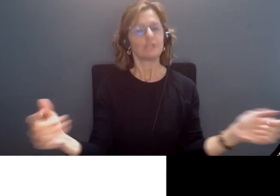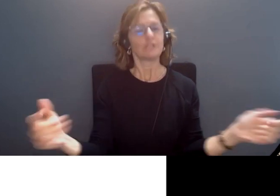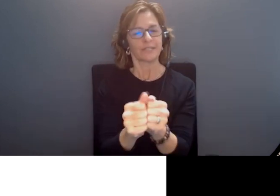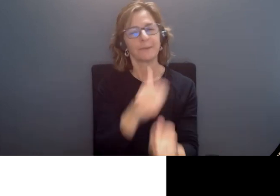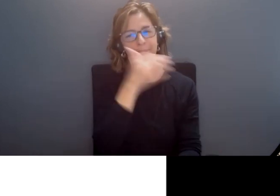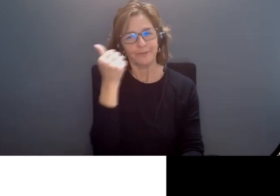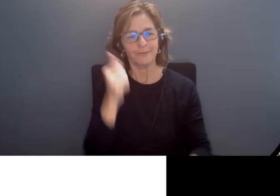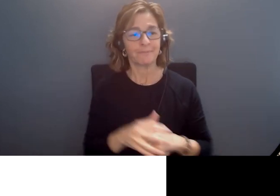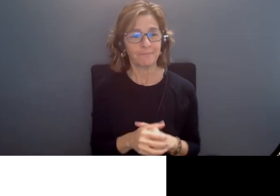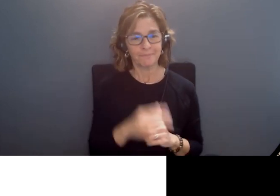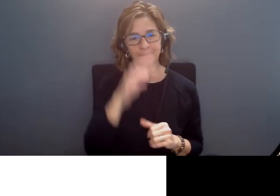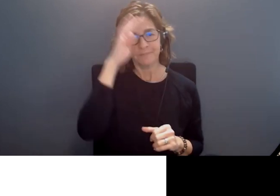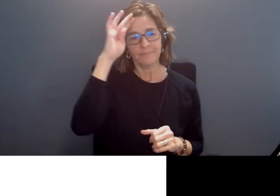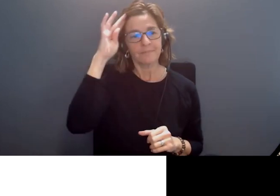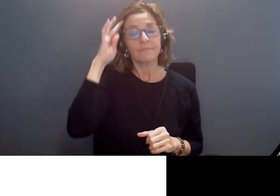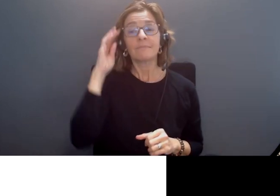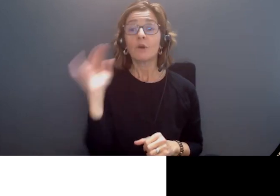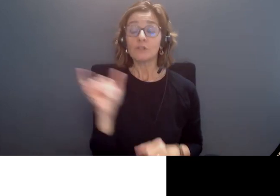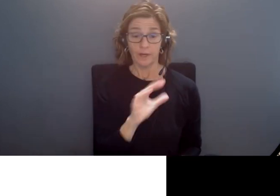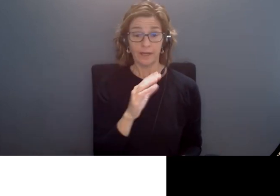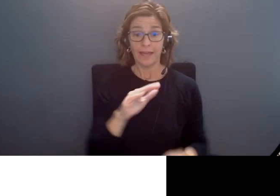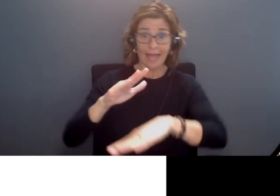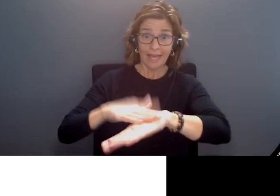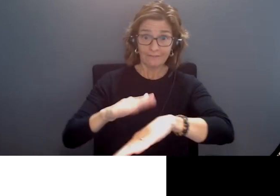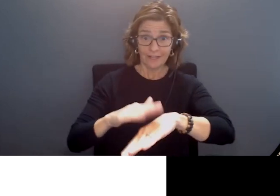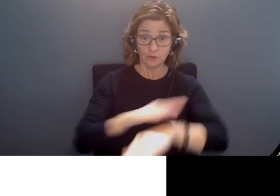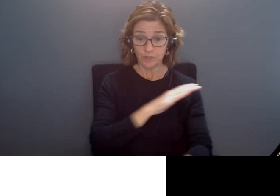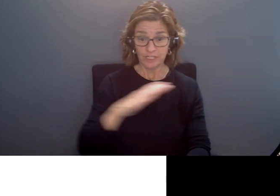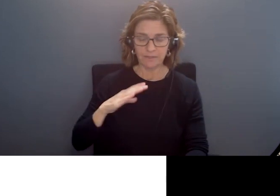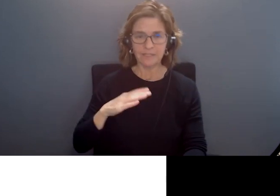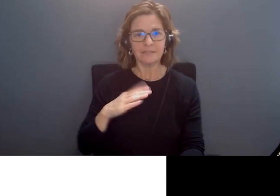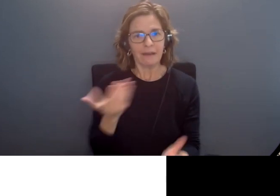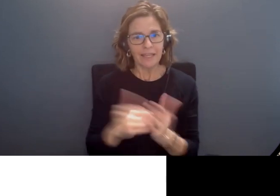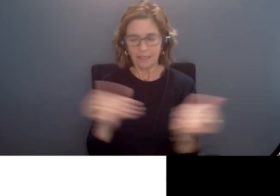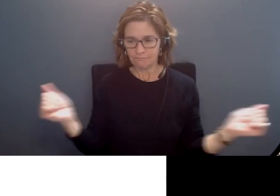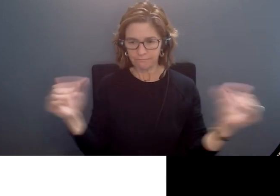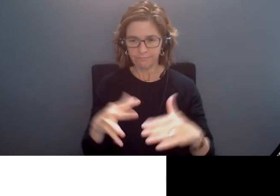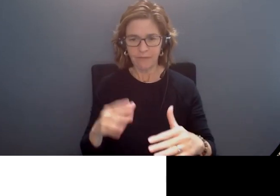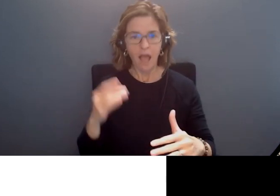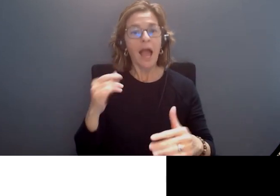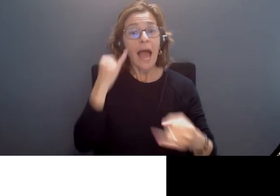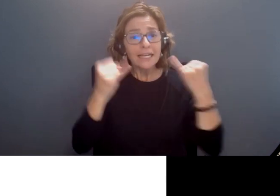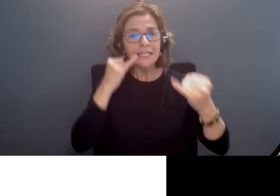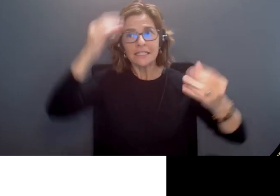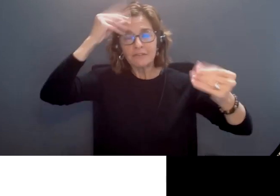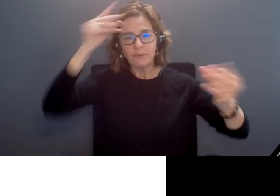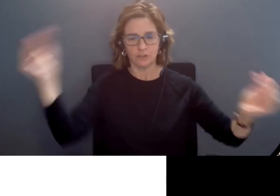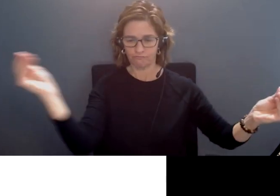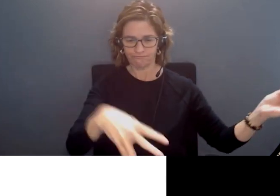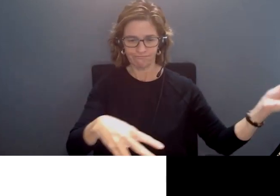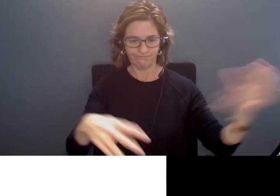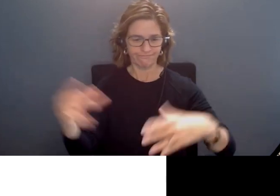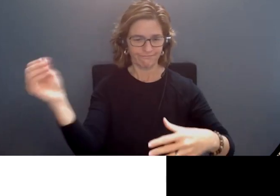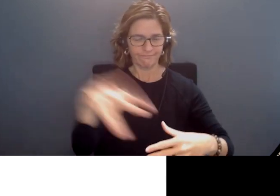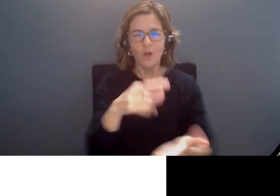What is even better is that advisory committees are another way you can share resources with one another. At CASE, we see the value of